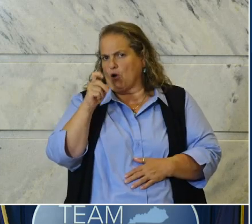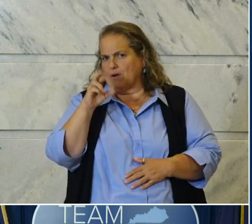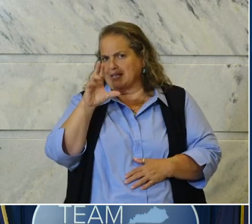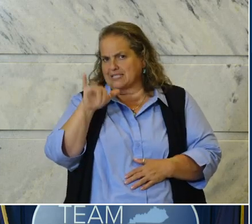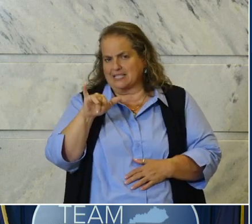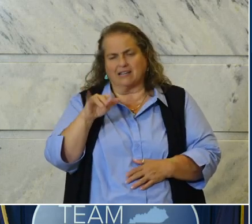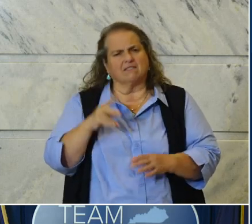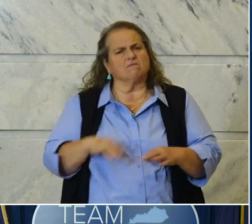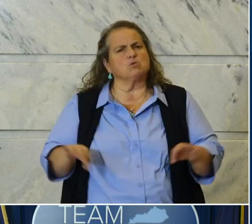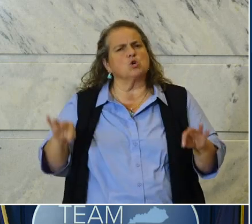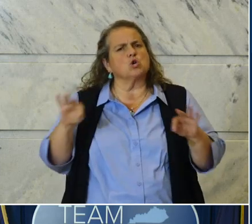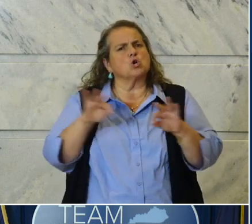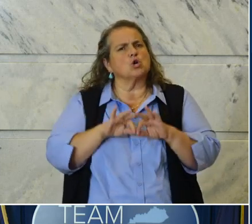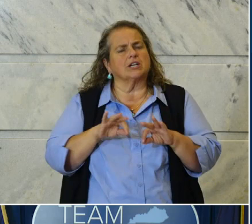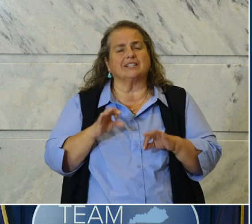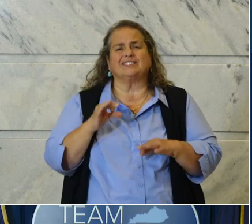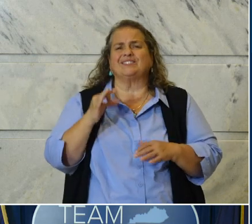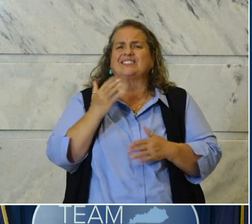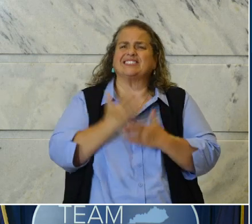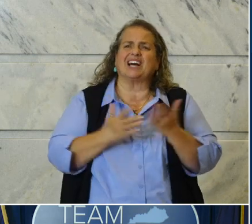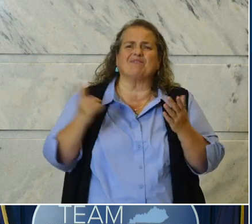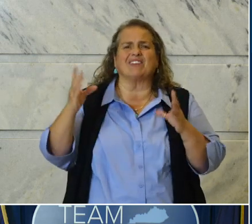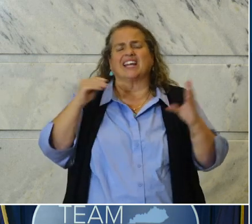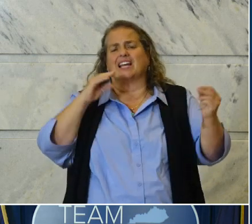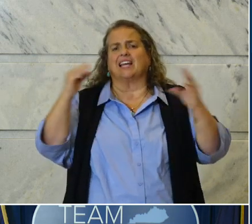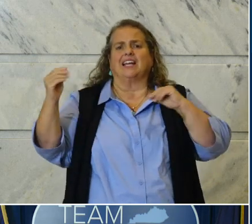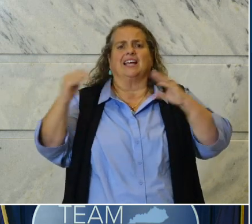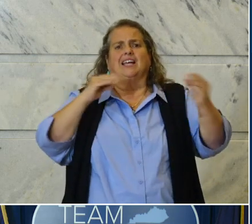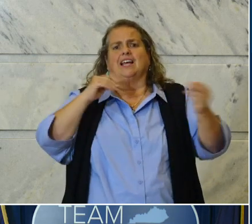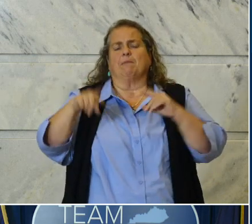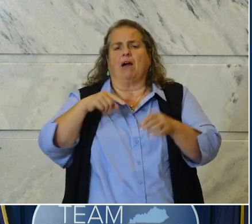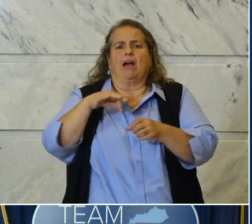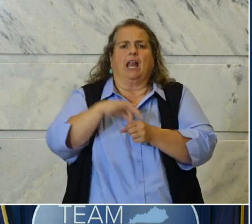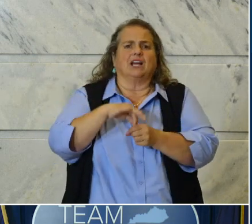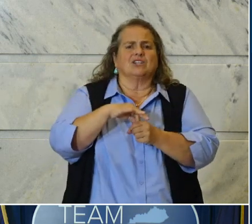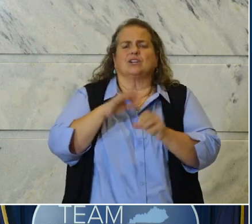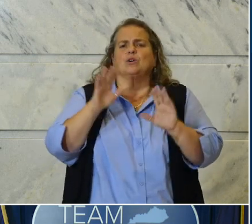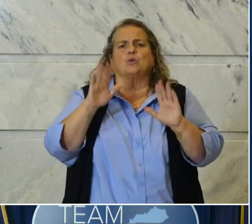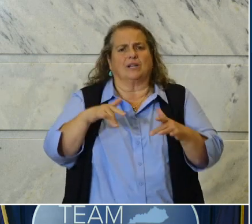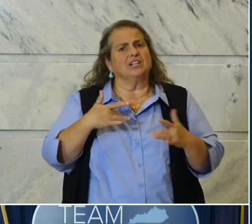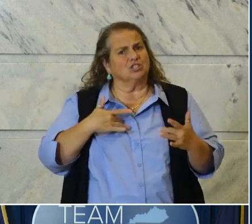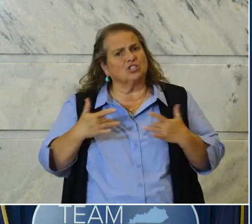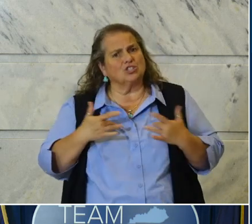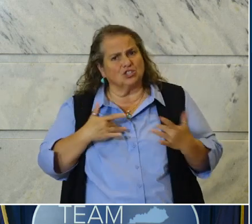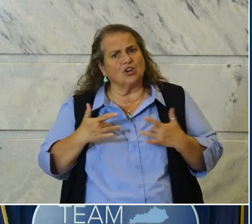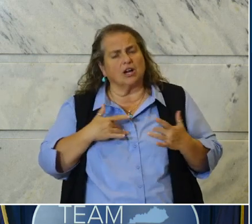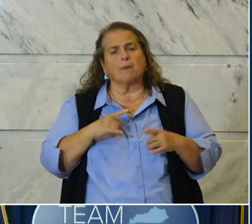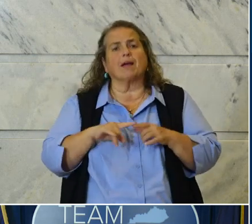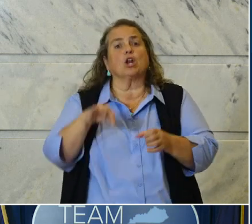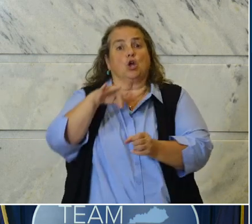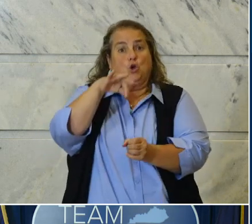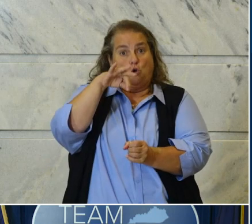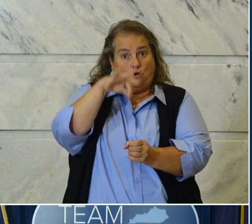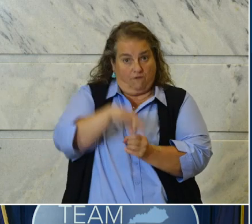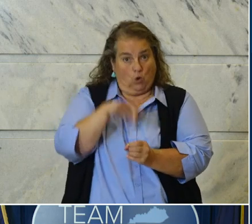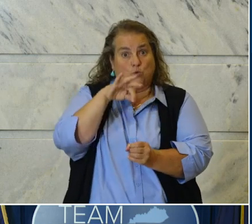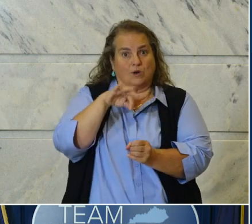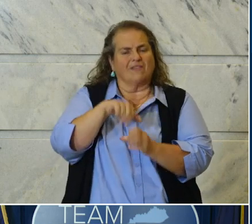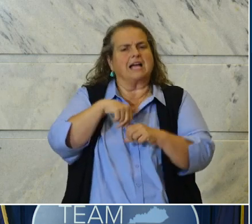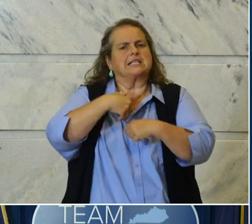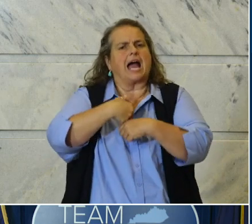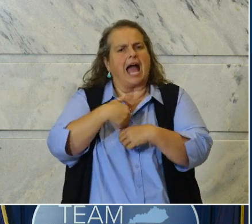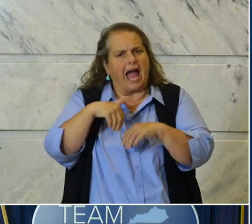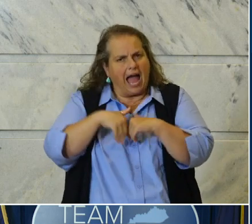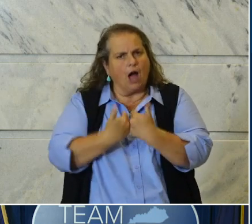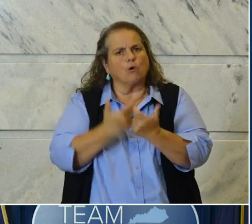right now and the elections is well, I will say is concerning, the vote, that's how you make your